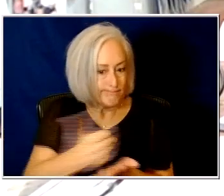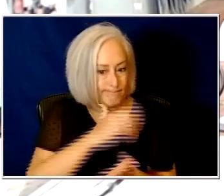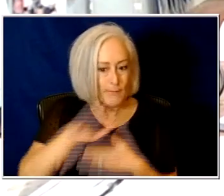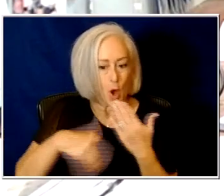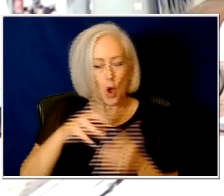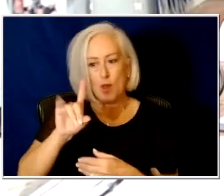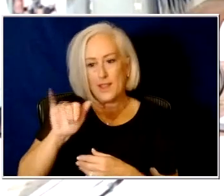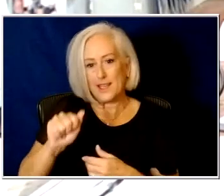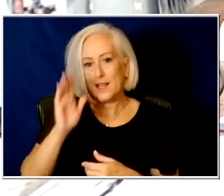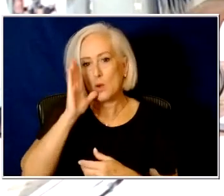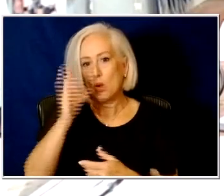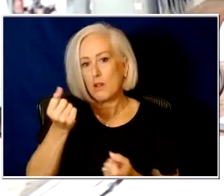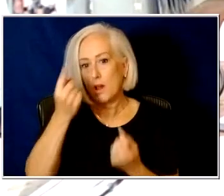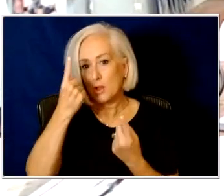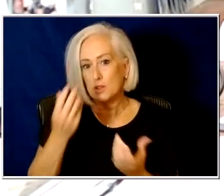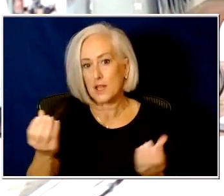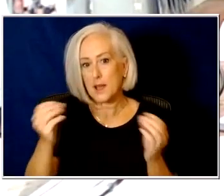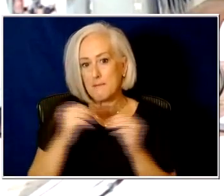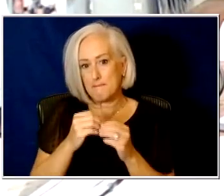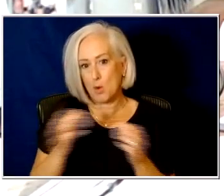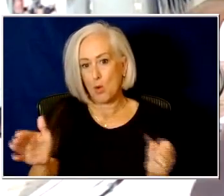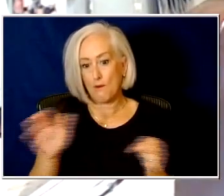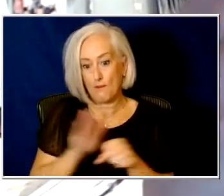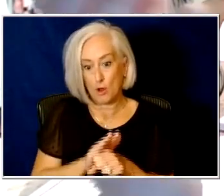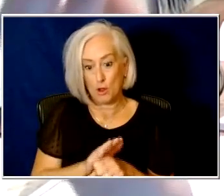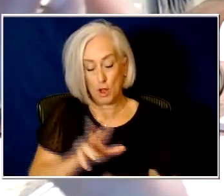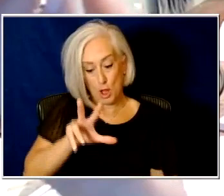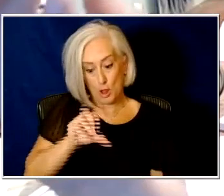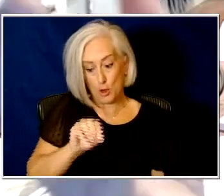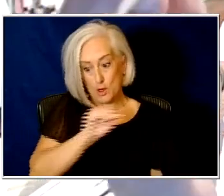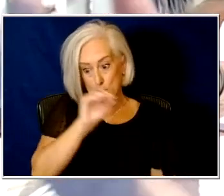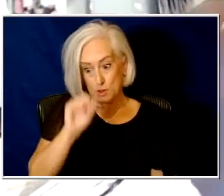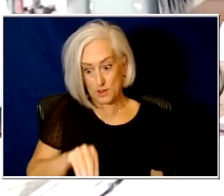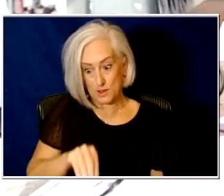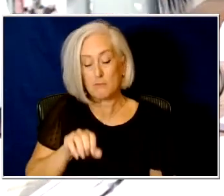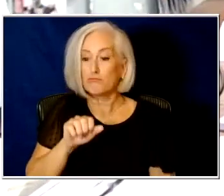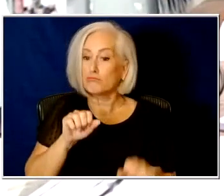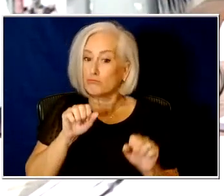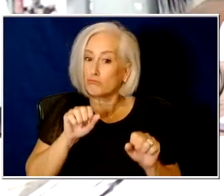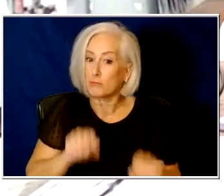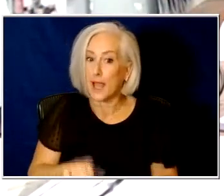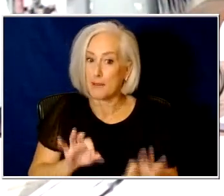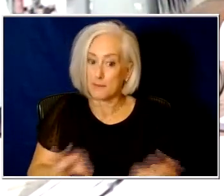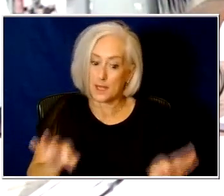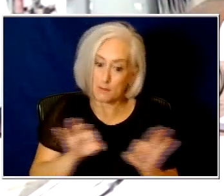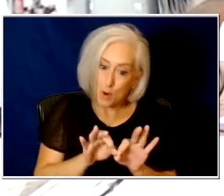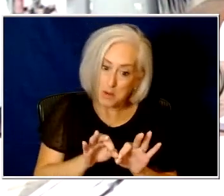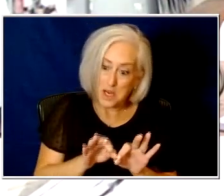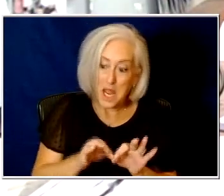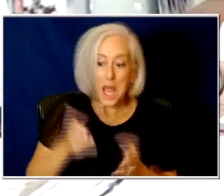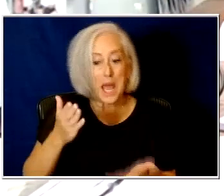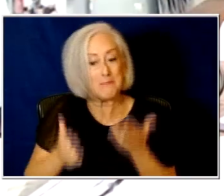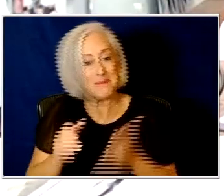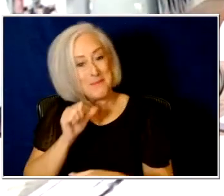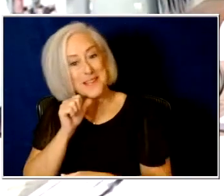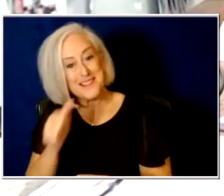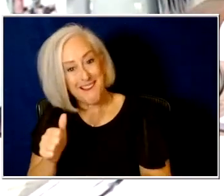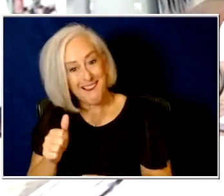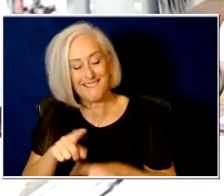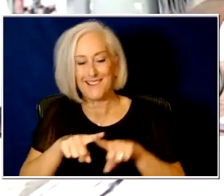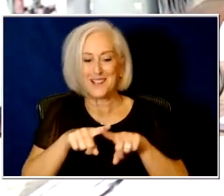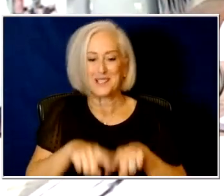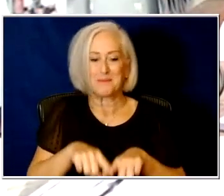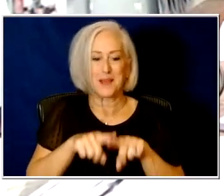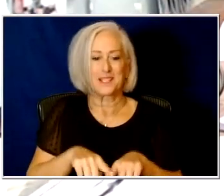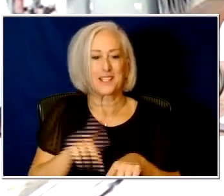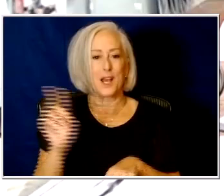30% could be substantial, and it could also be not so substantial. It kind of depends on where